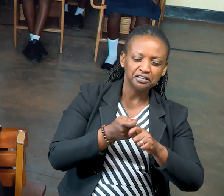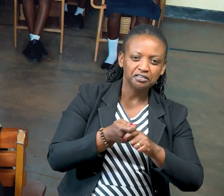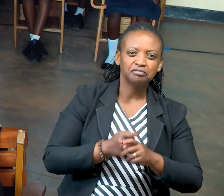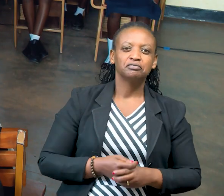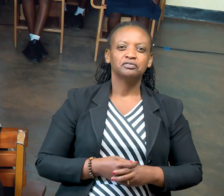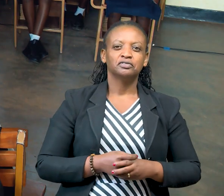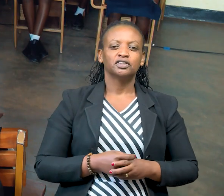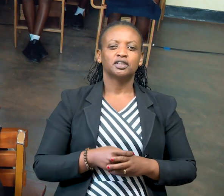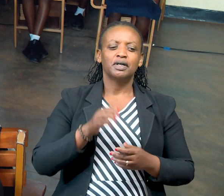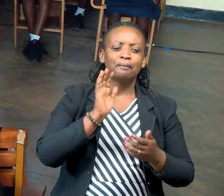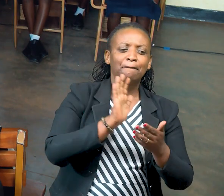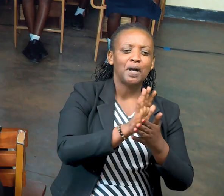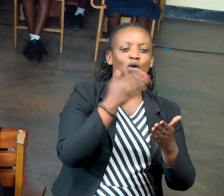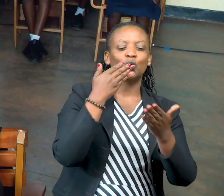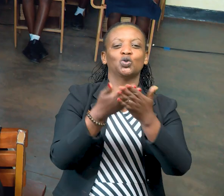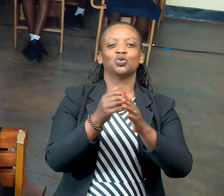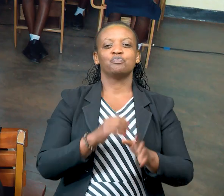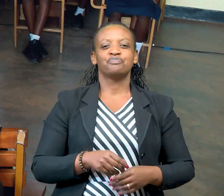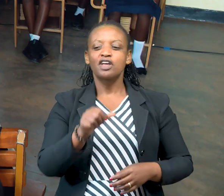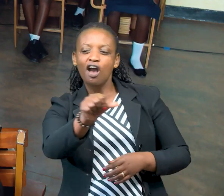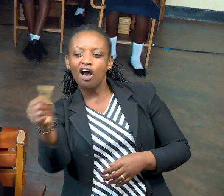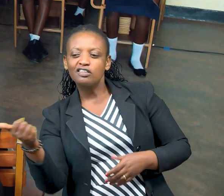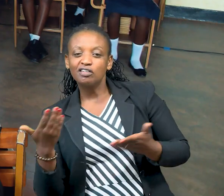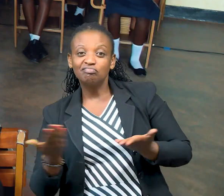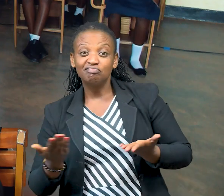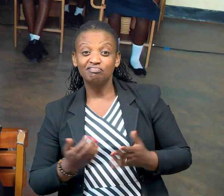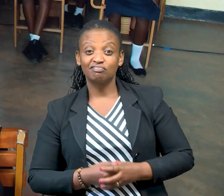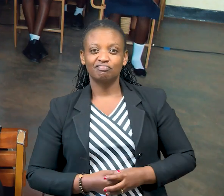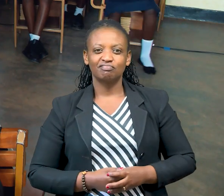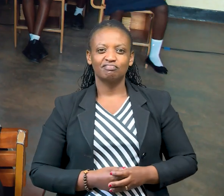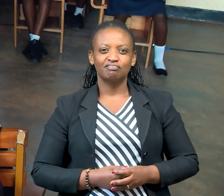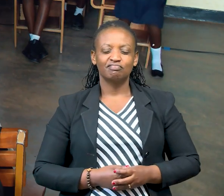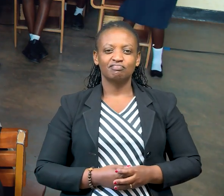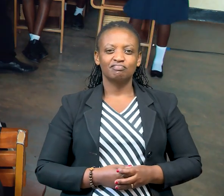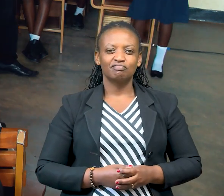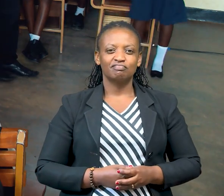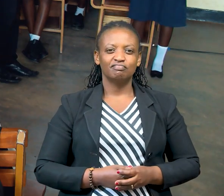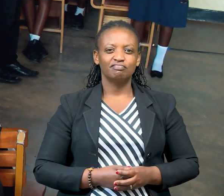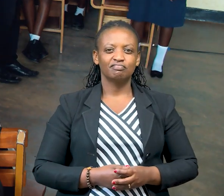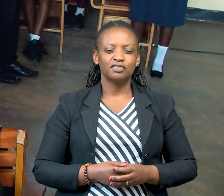They give us eggs. They give us eggs. Tap here. Very good. Another one.